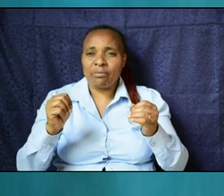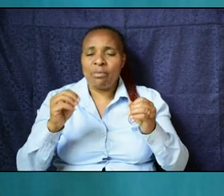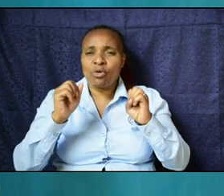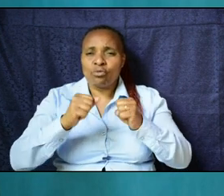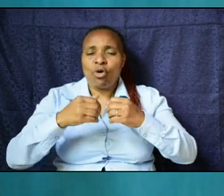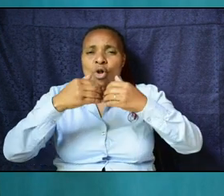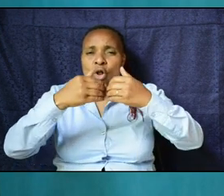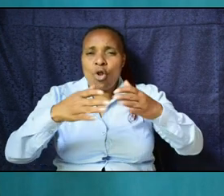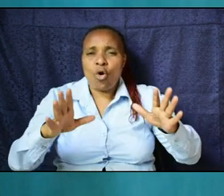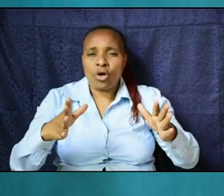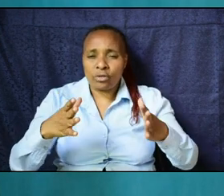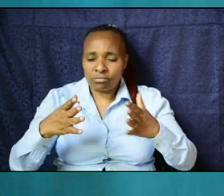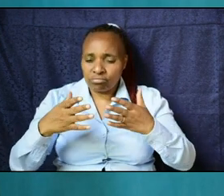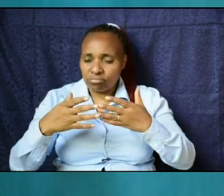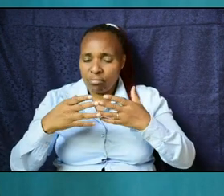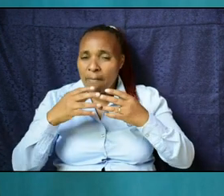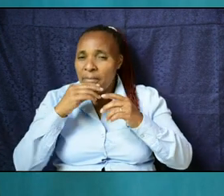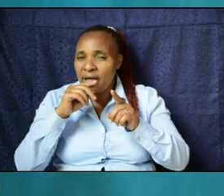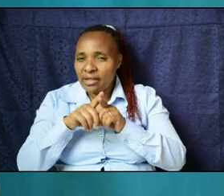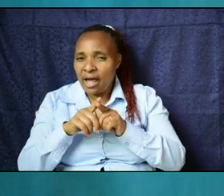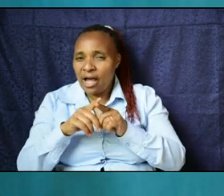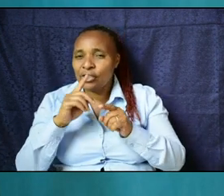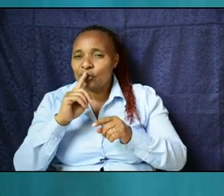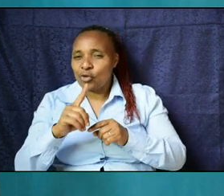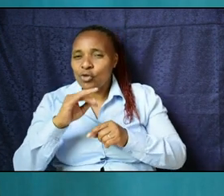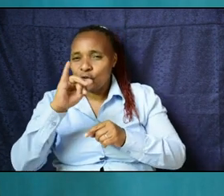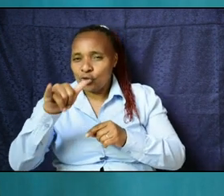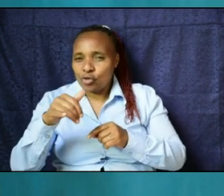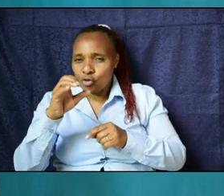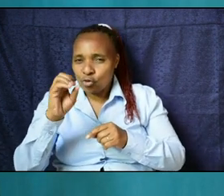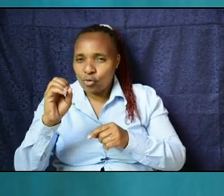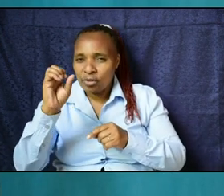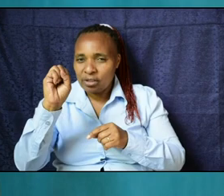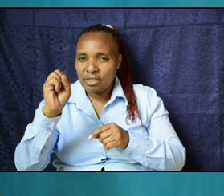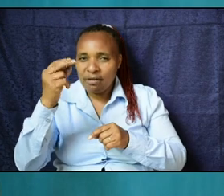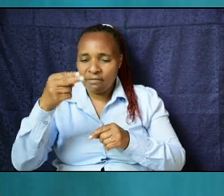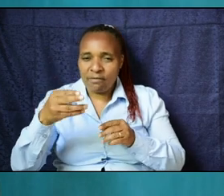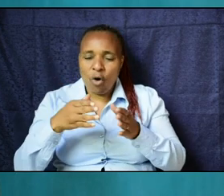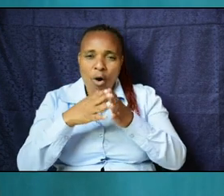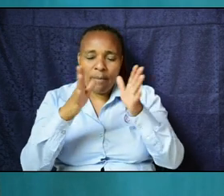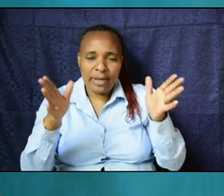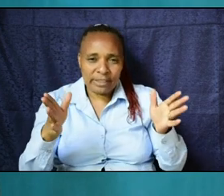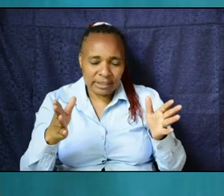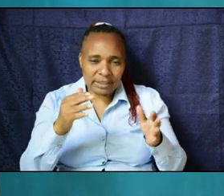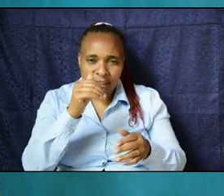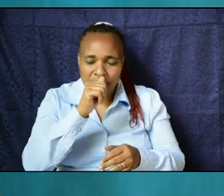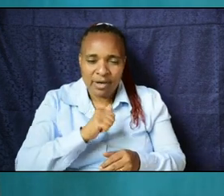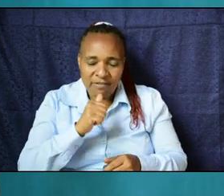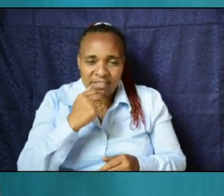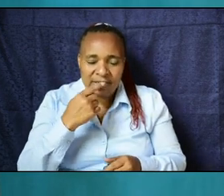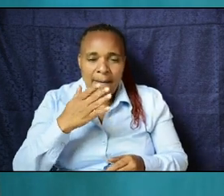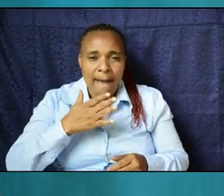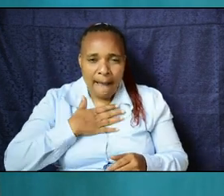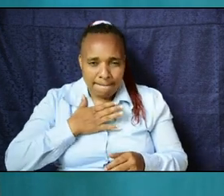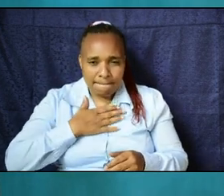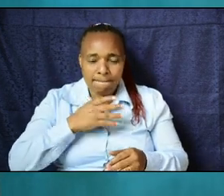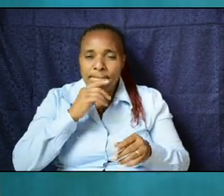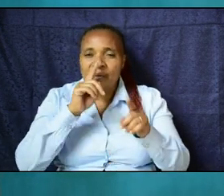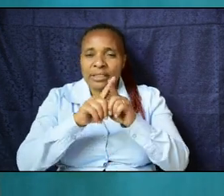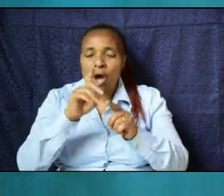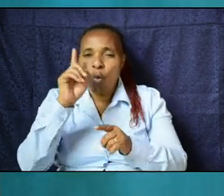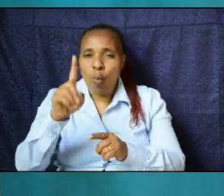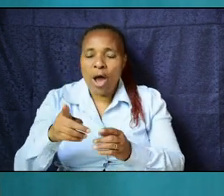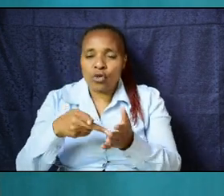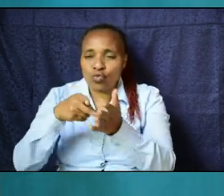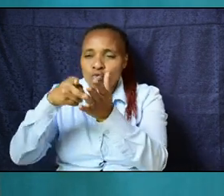brother. So Joseph discloses the secret and says, I am your brother, the one you sold